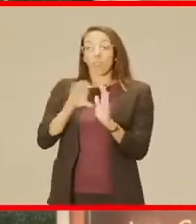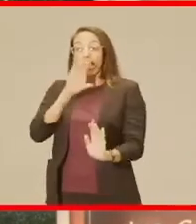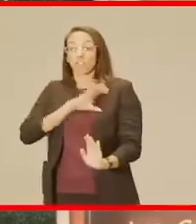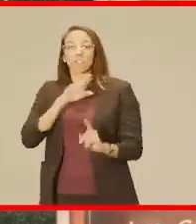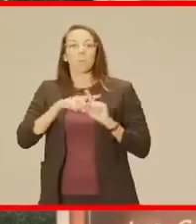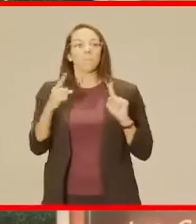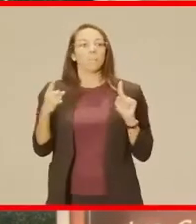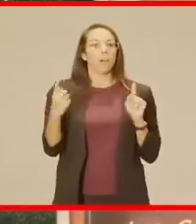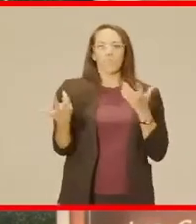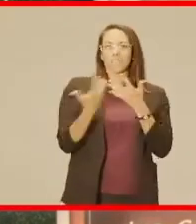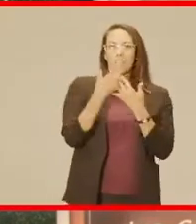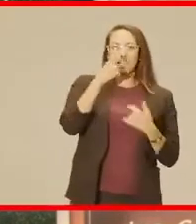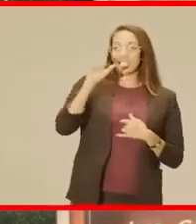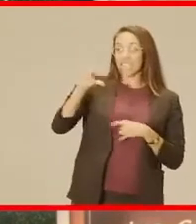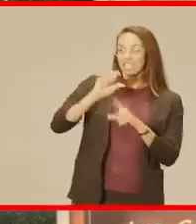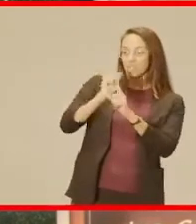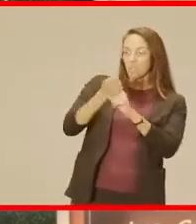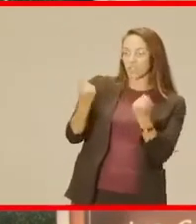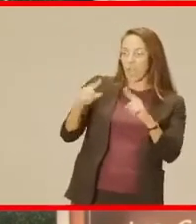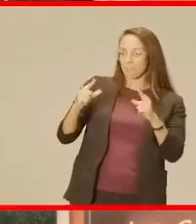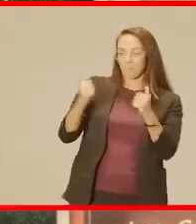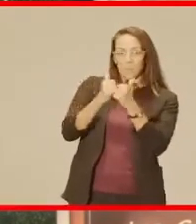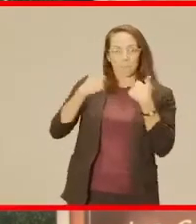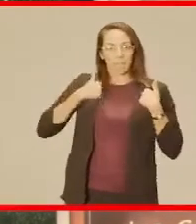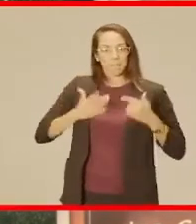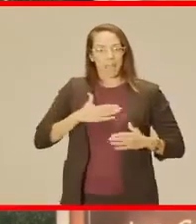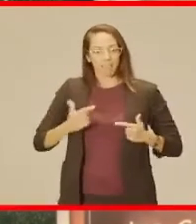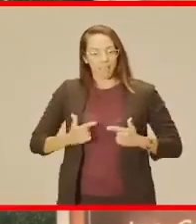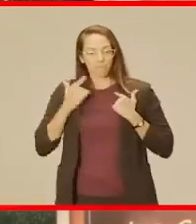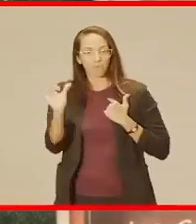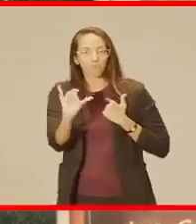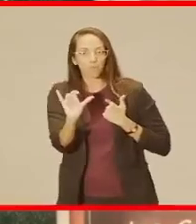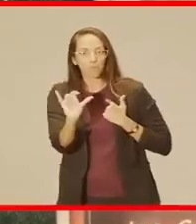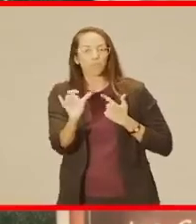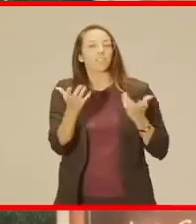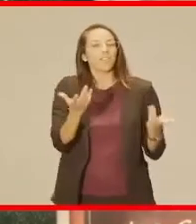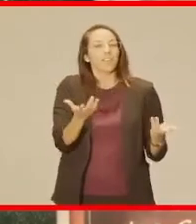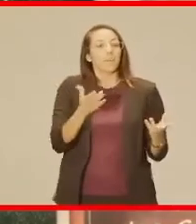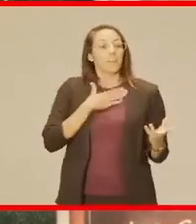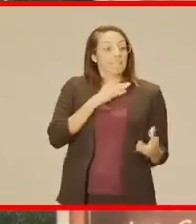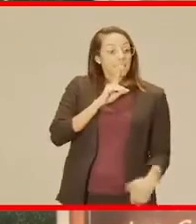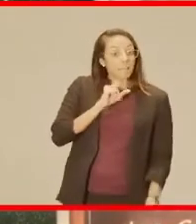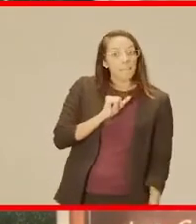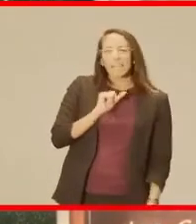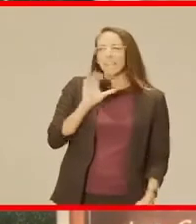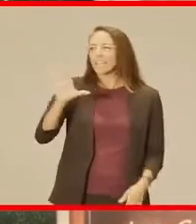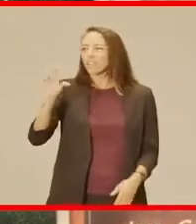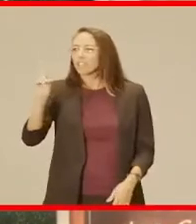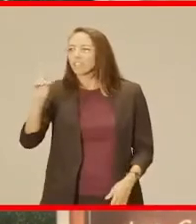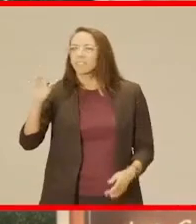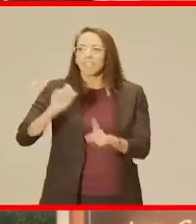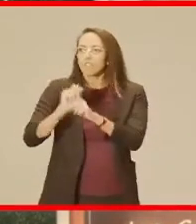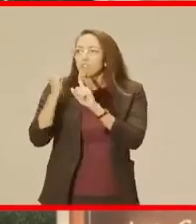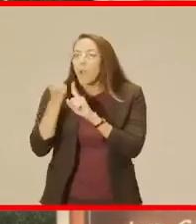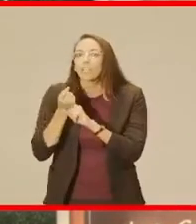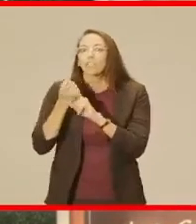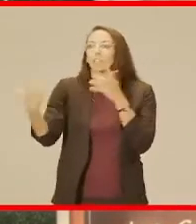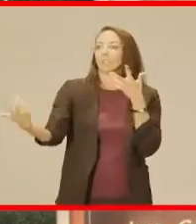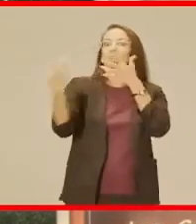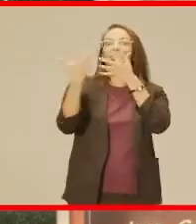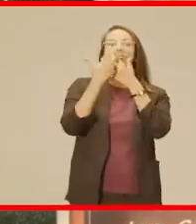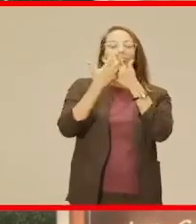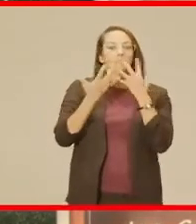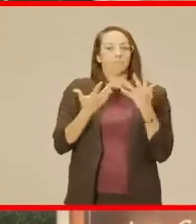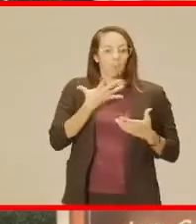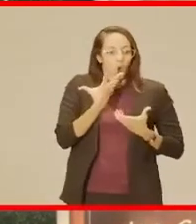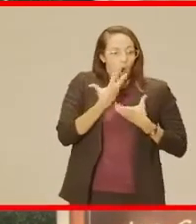anything about what I am related to based on my disabilities and my autism. Some things that